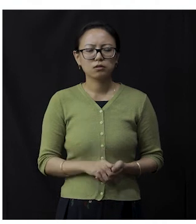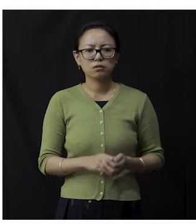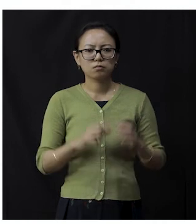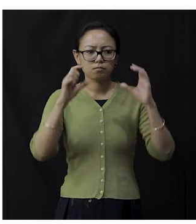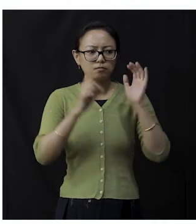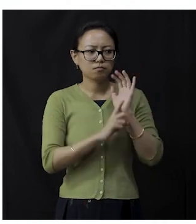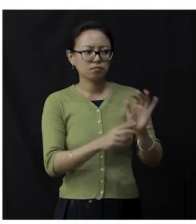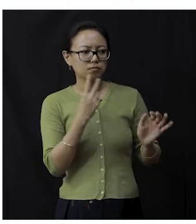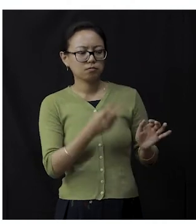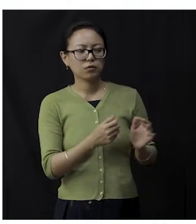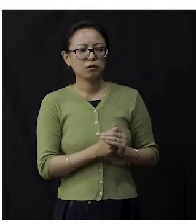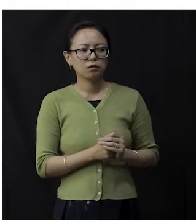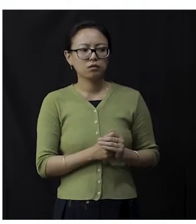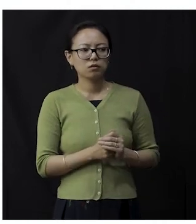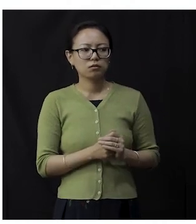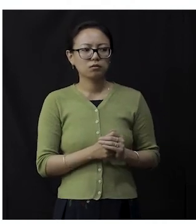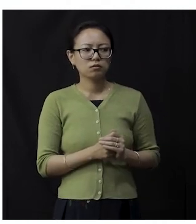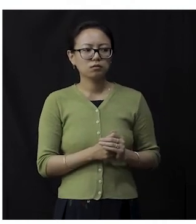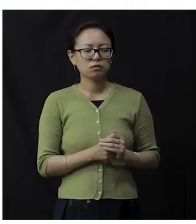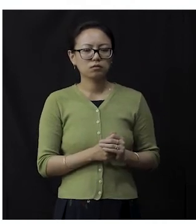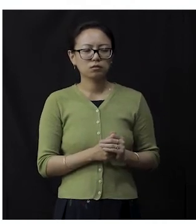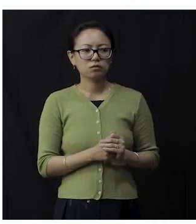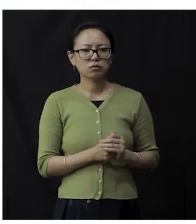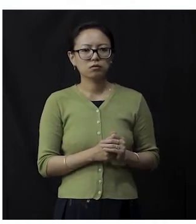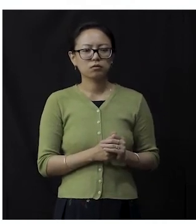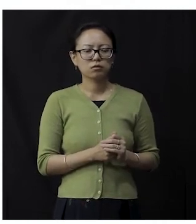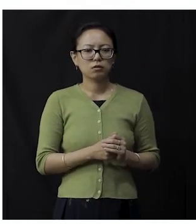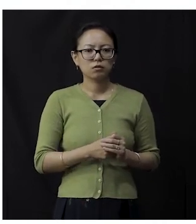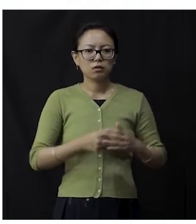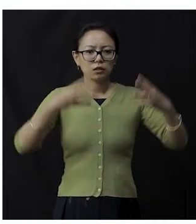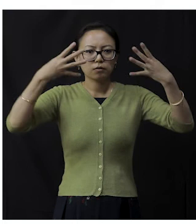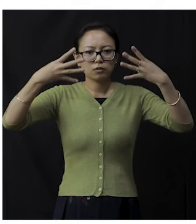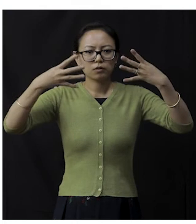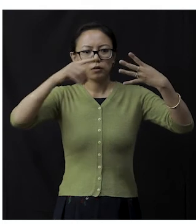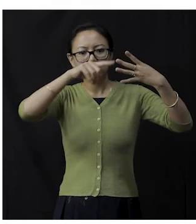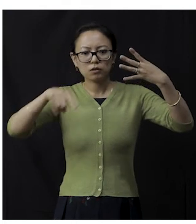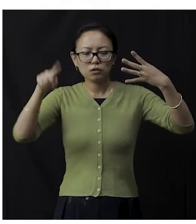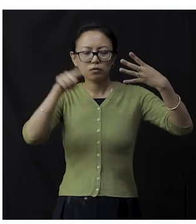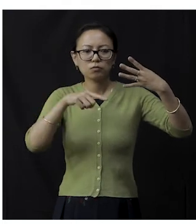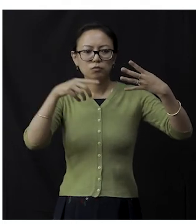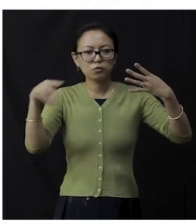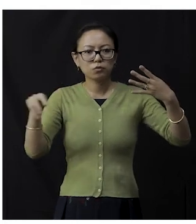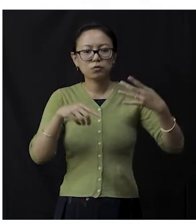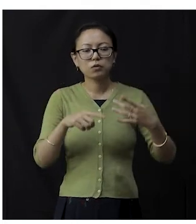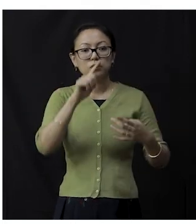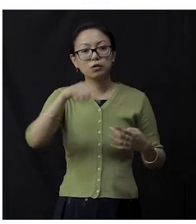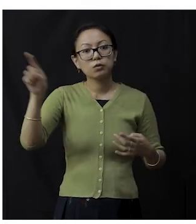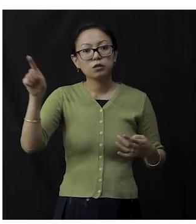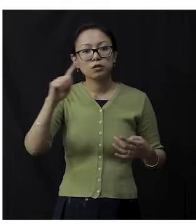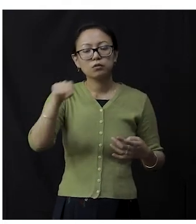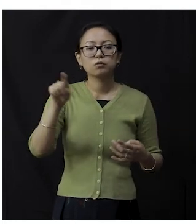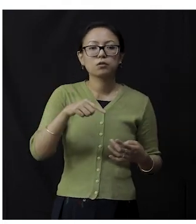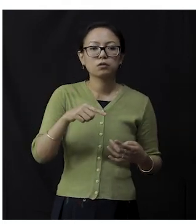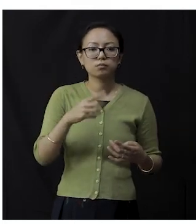of someone? What do you say? Excuse me. So we are going to match it. Letting someone use something you are using is